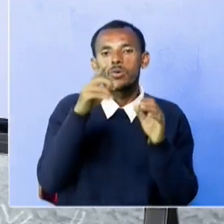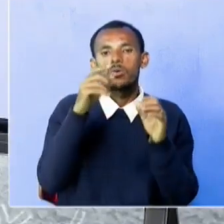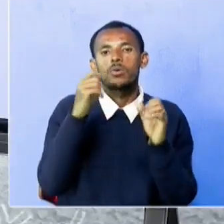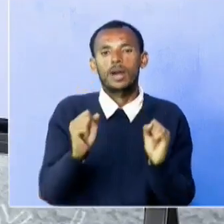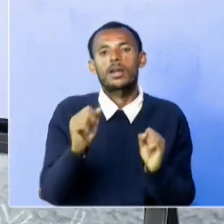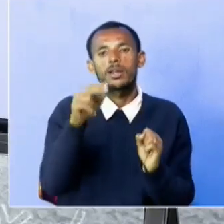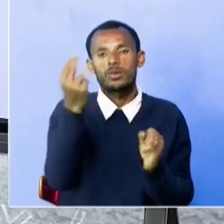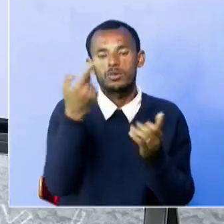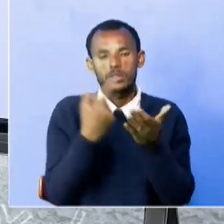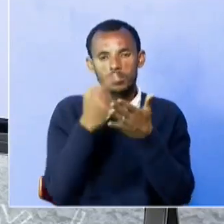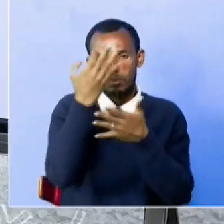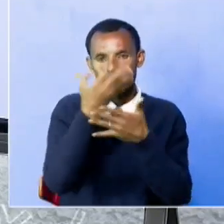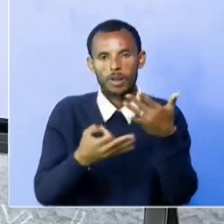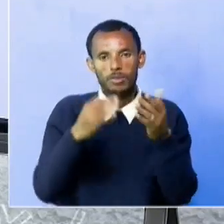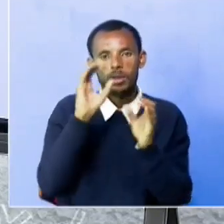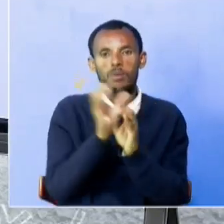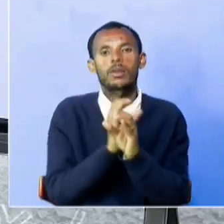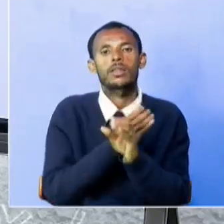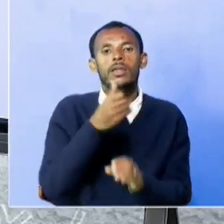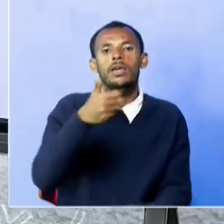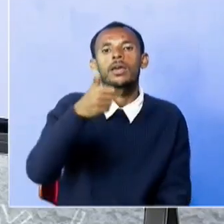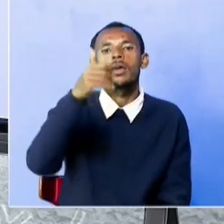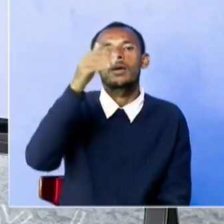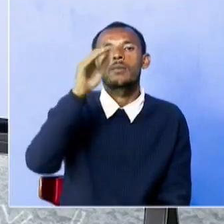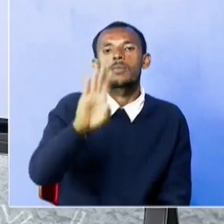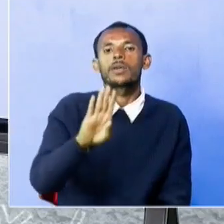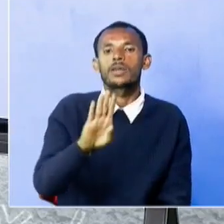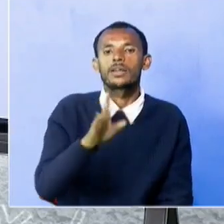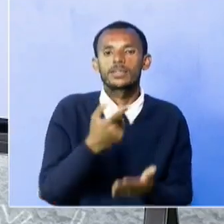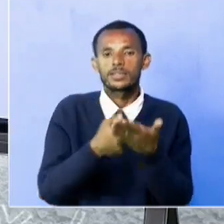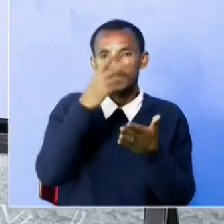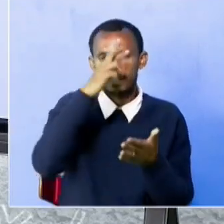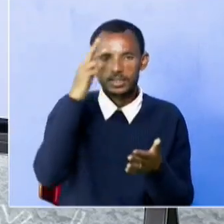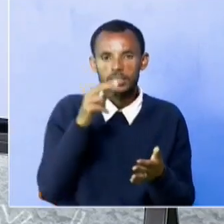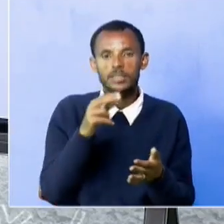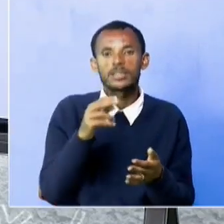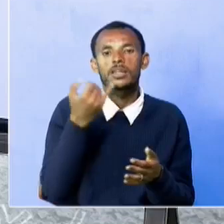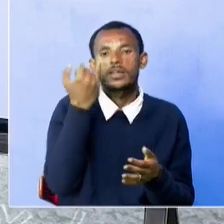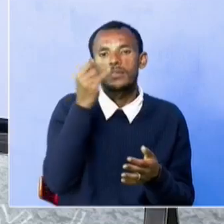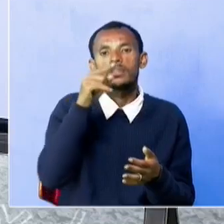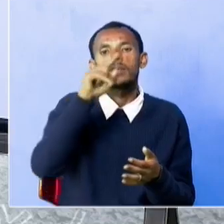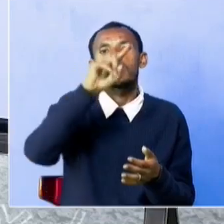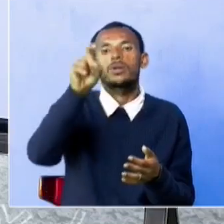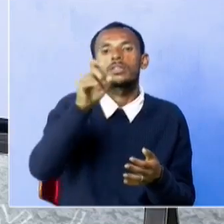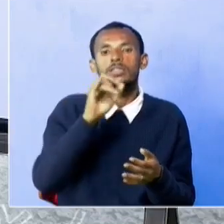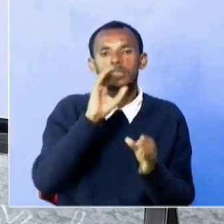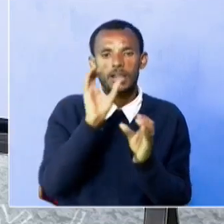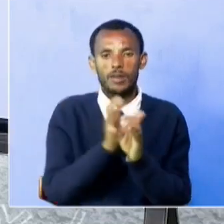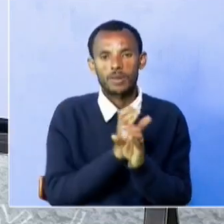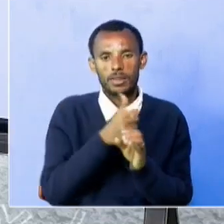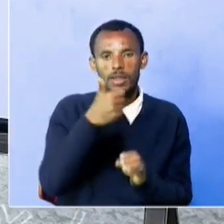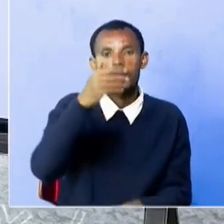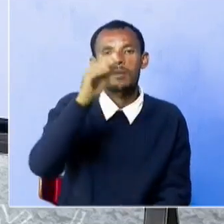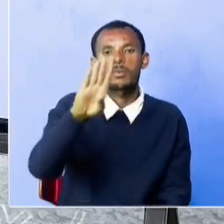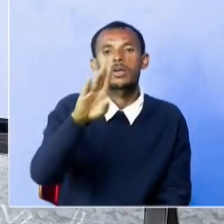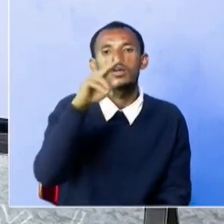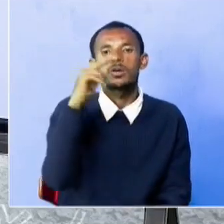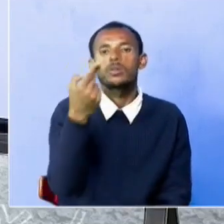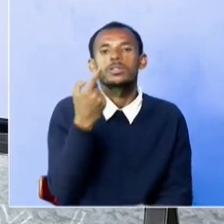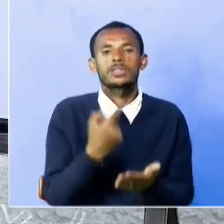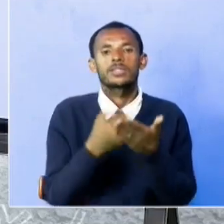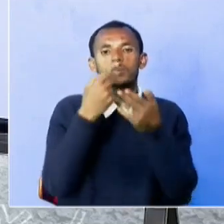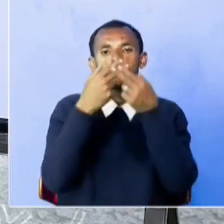this formula to calculate AB. Okay, so in this case, if the question is to calculate AB, use this